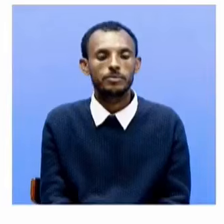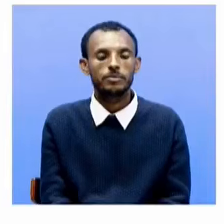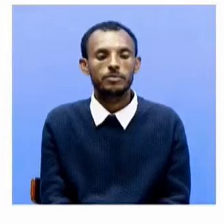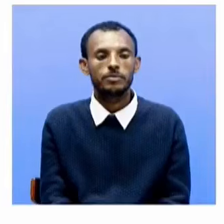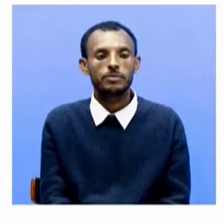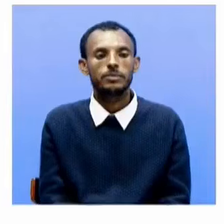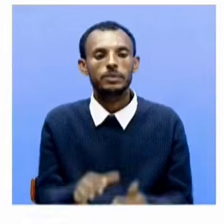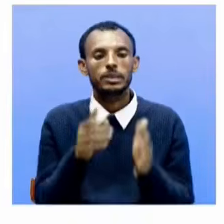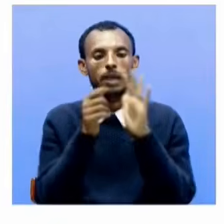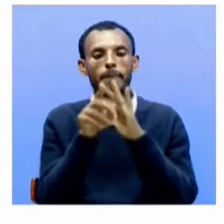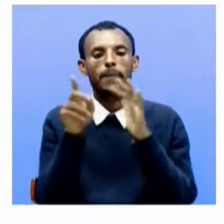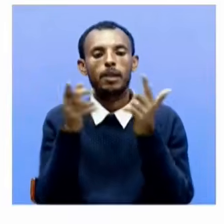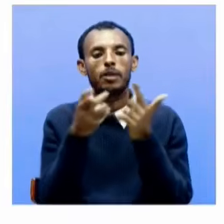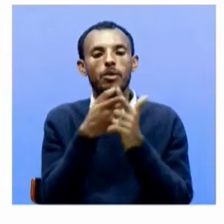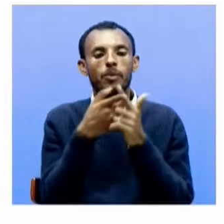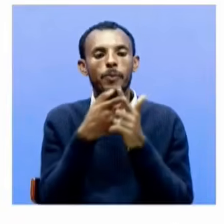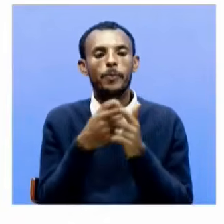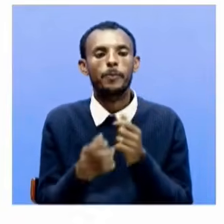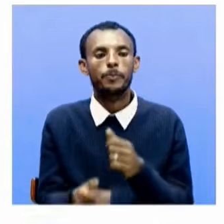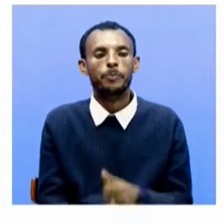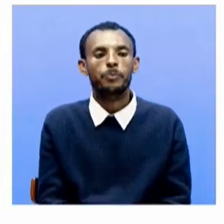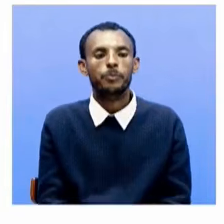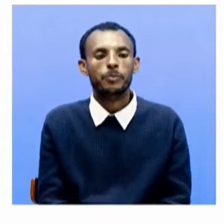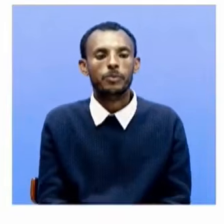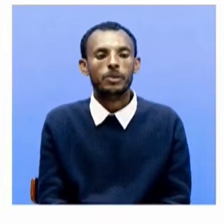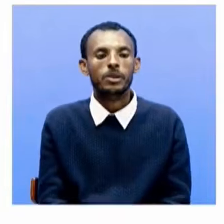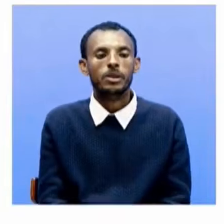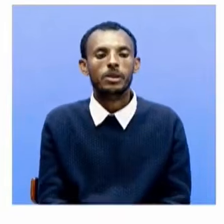In example 2,